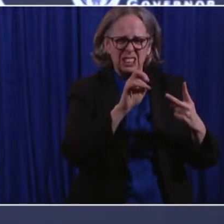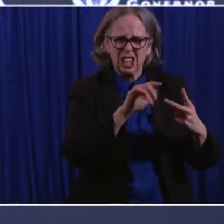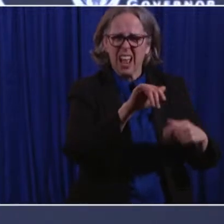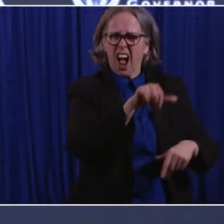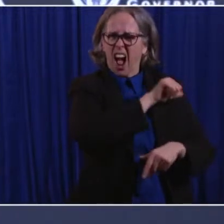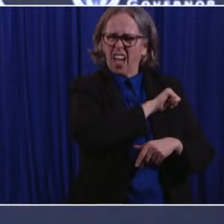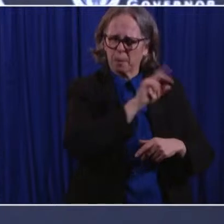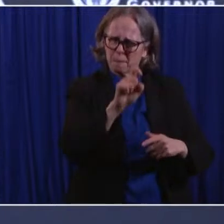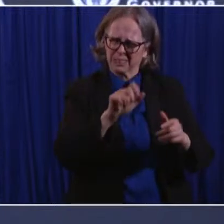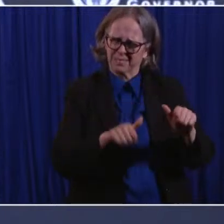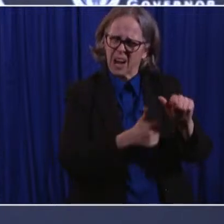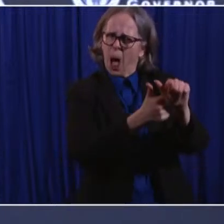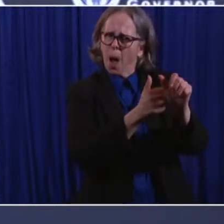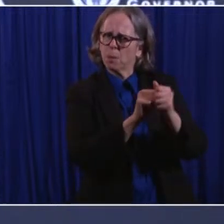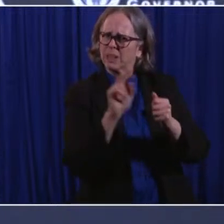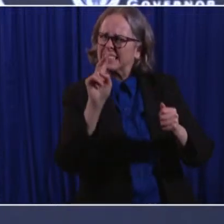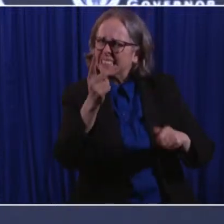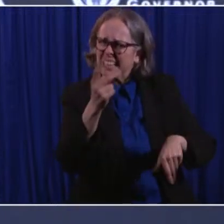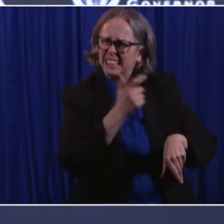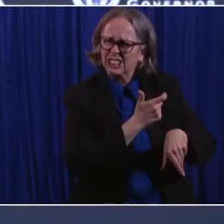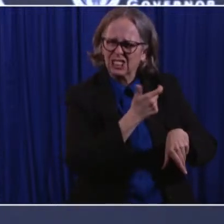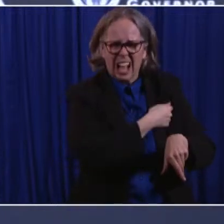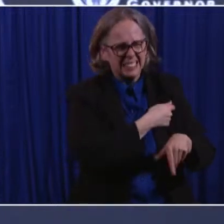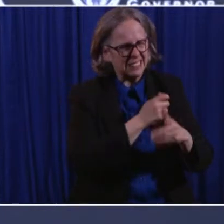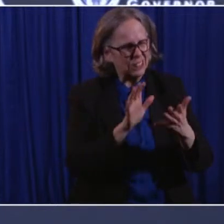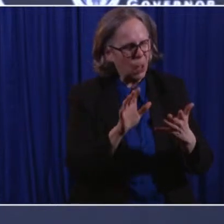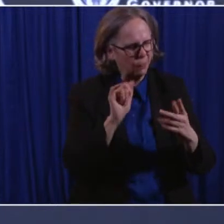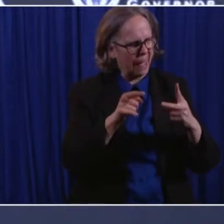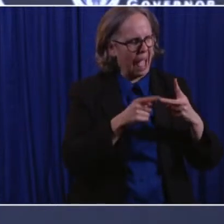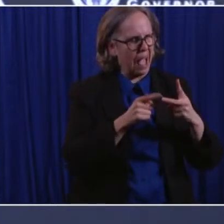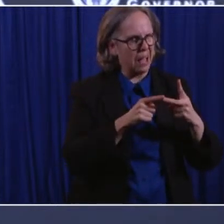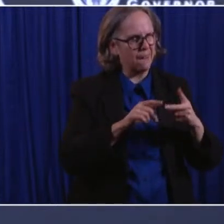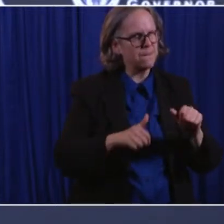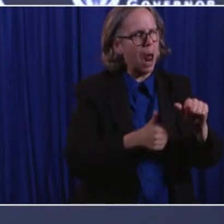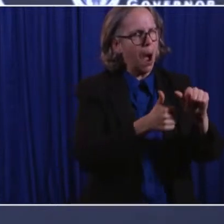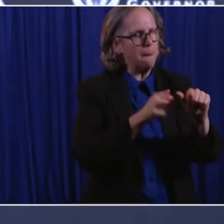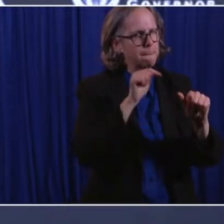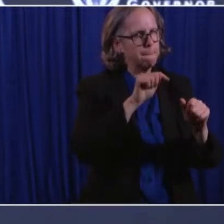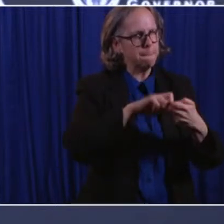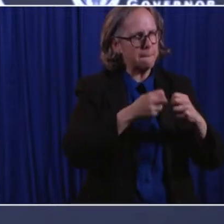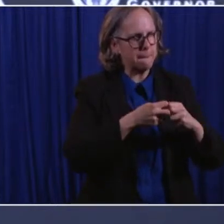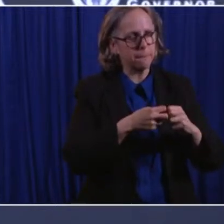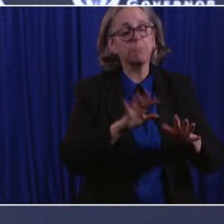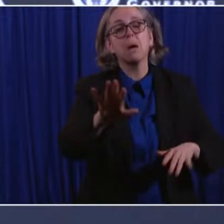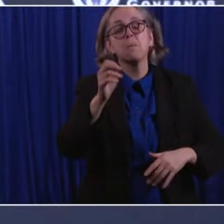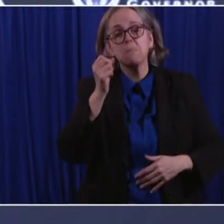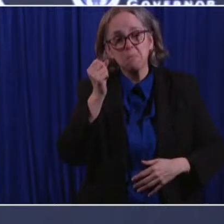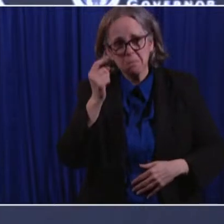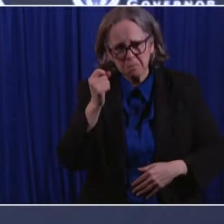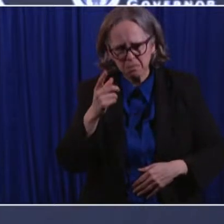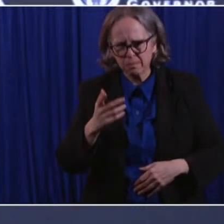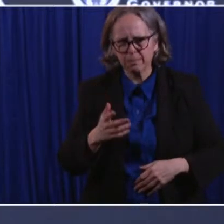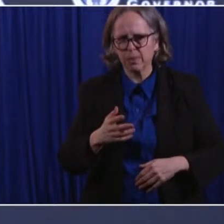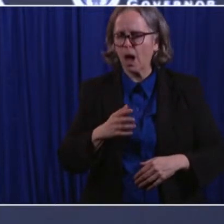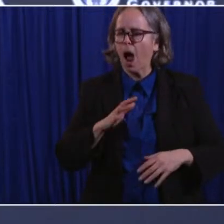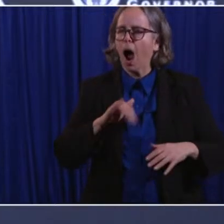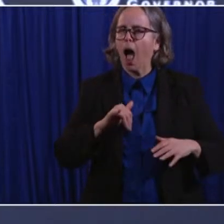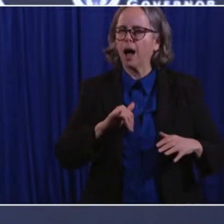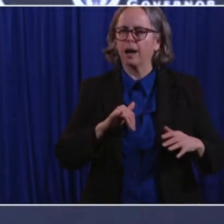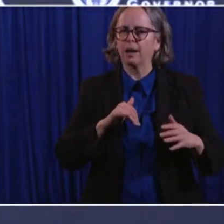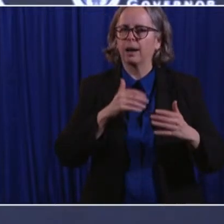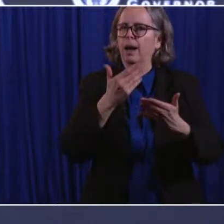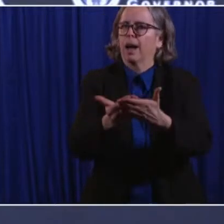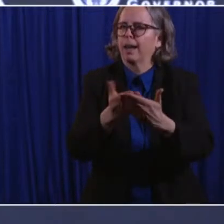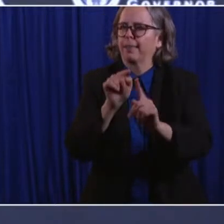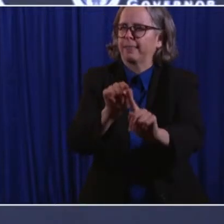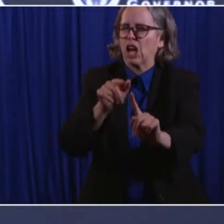those vaccines to the clinics, but at some point, we're not there yet, but at some point, we will be